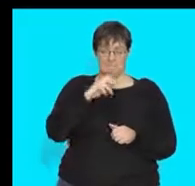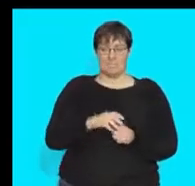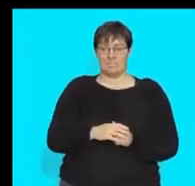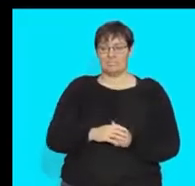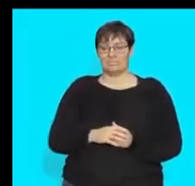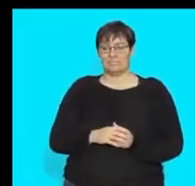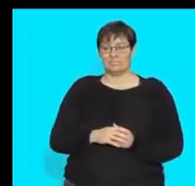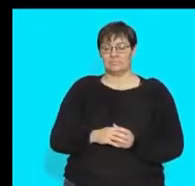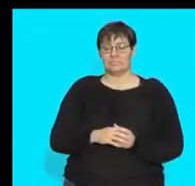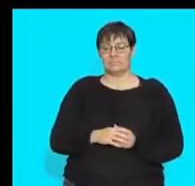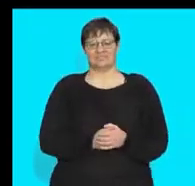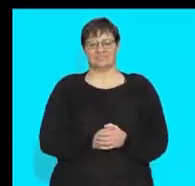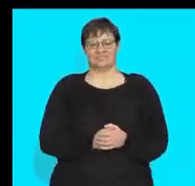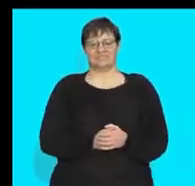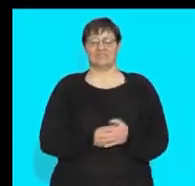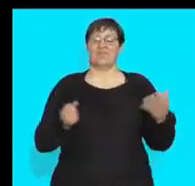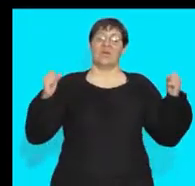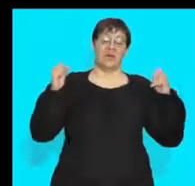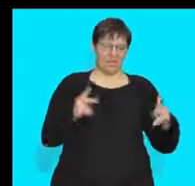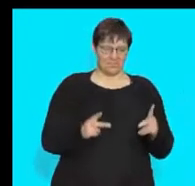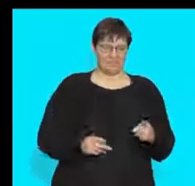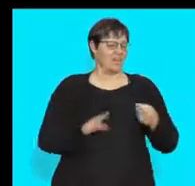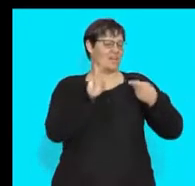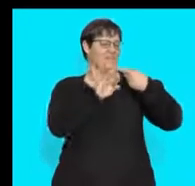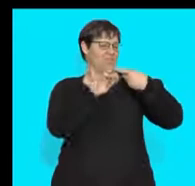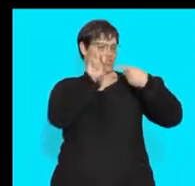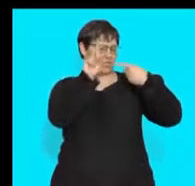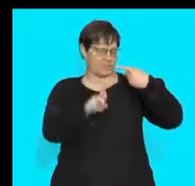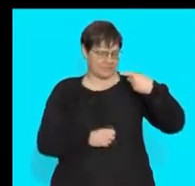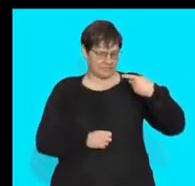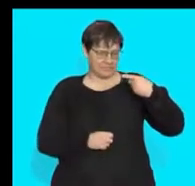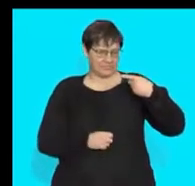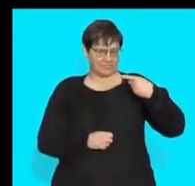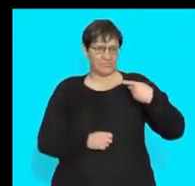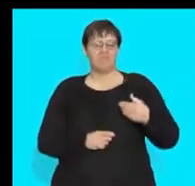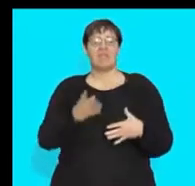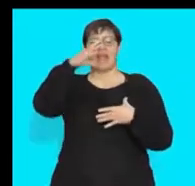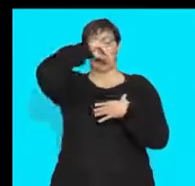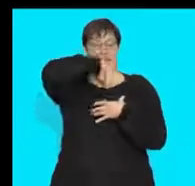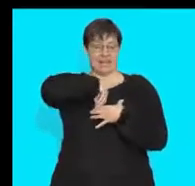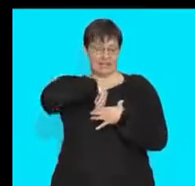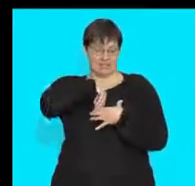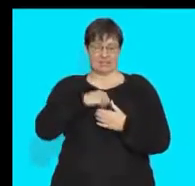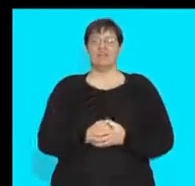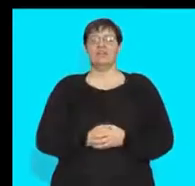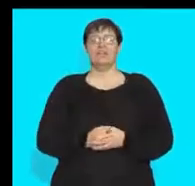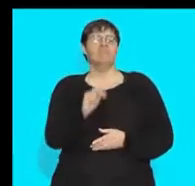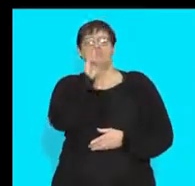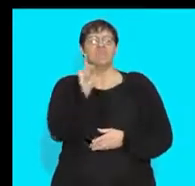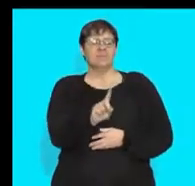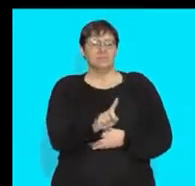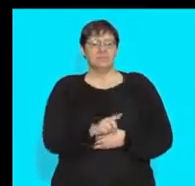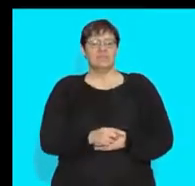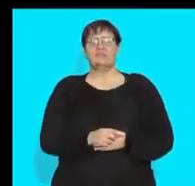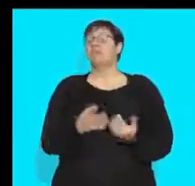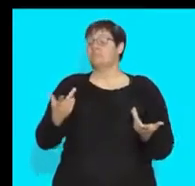down into long questions. All right guys, so let's take the first long question, number 1. It's inhalation. What am I looking for? I don't know